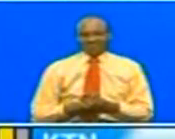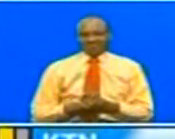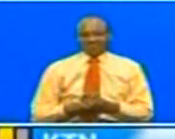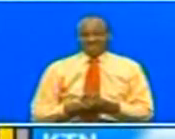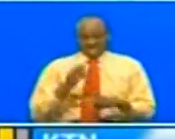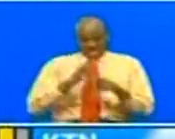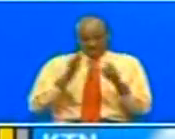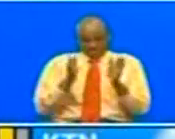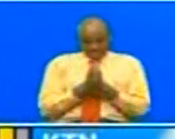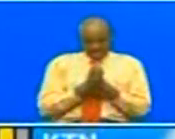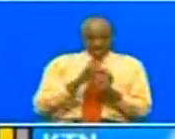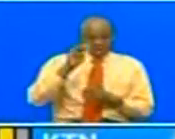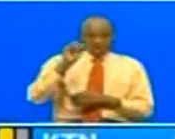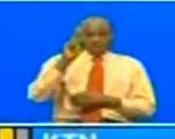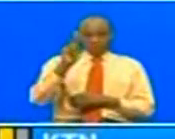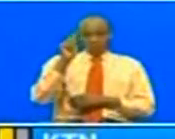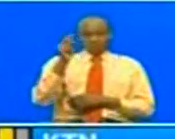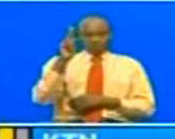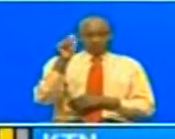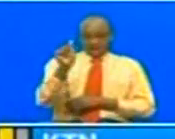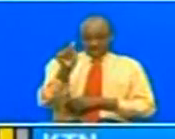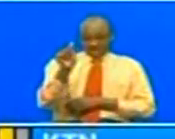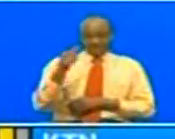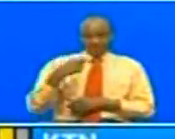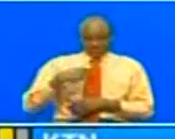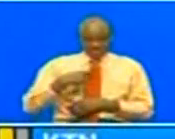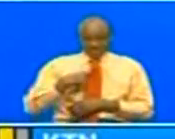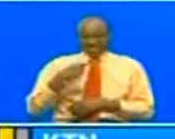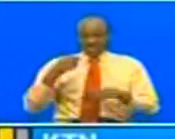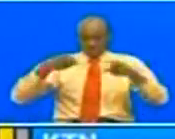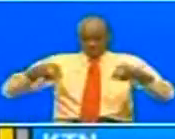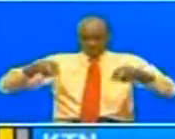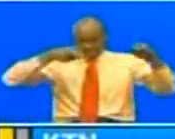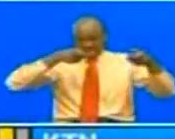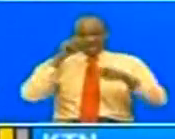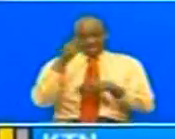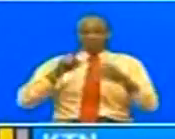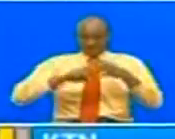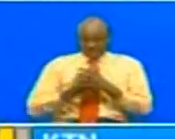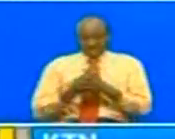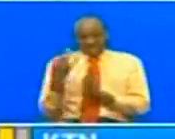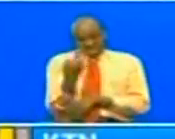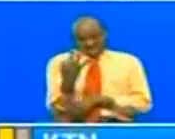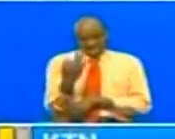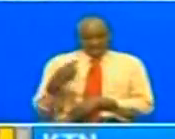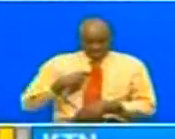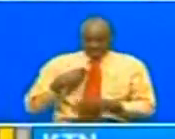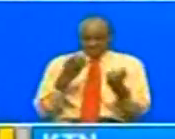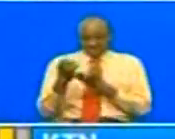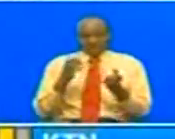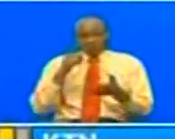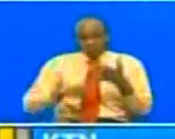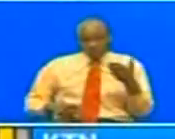My name is Joseph Mutie Mutua, and Containers Kenya, we started the three of us. We are in the business